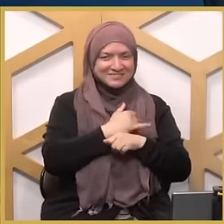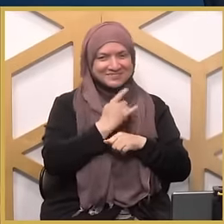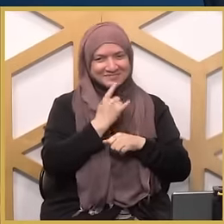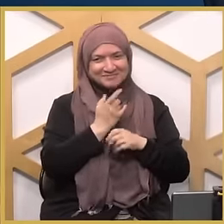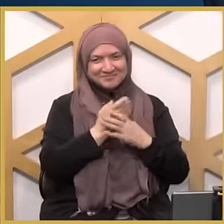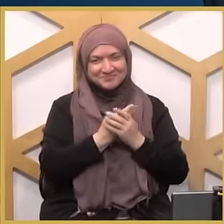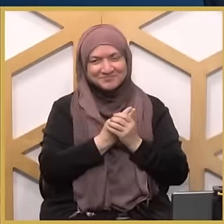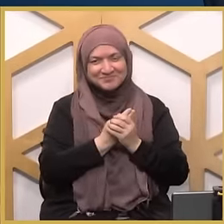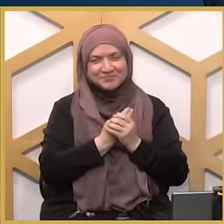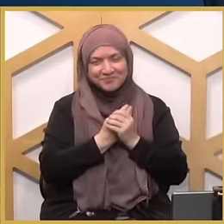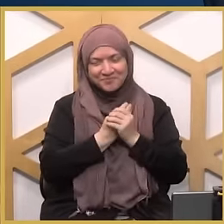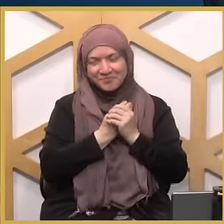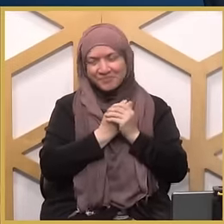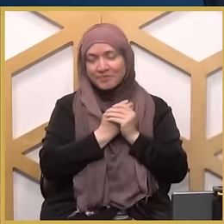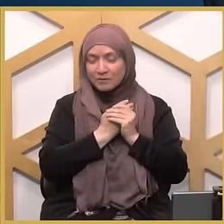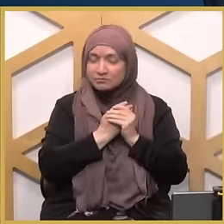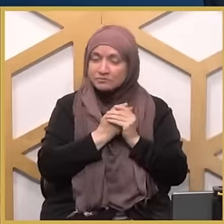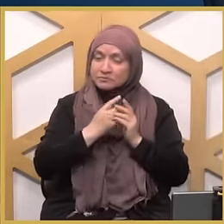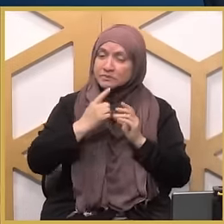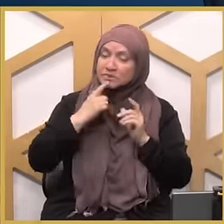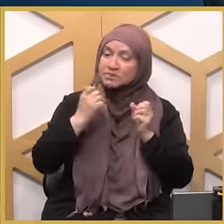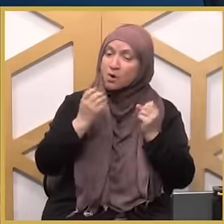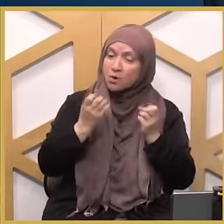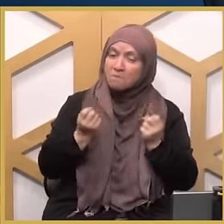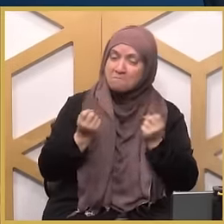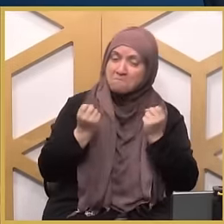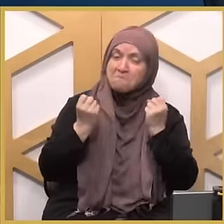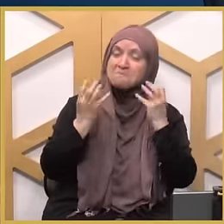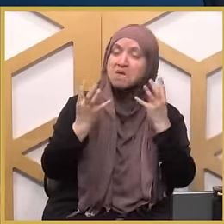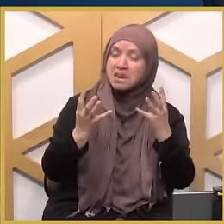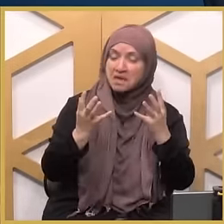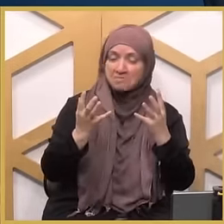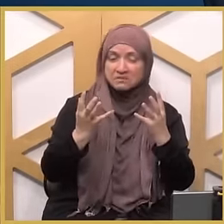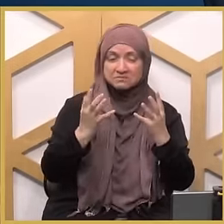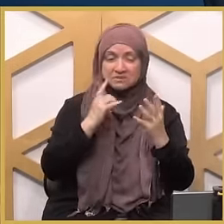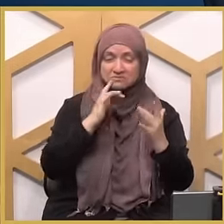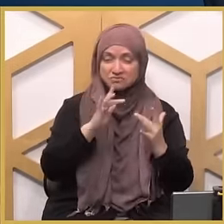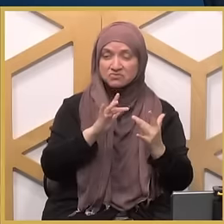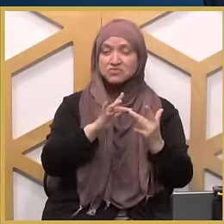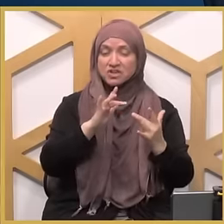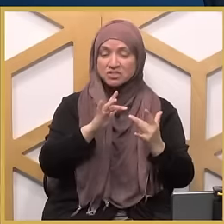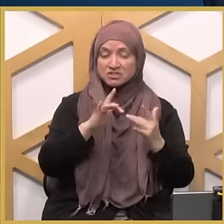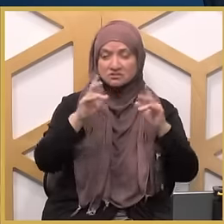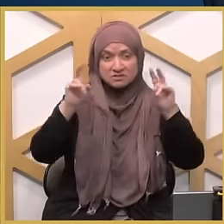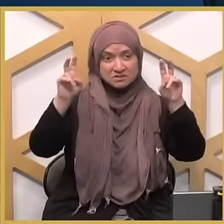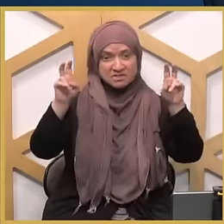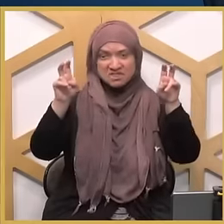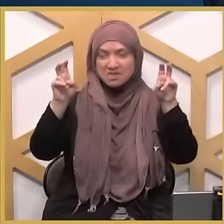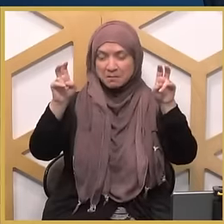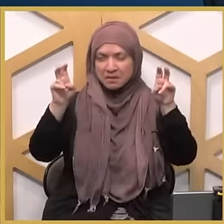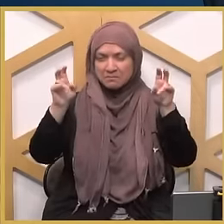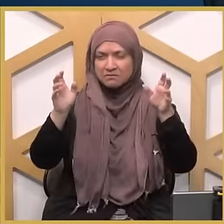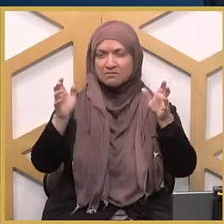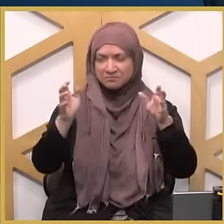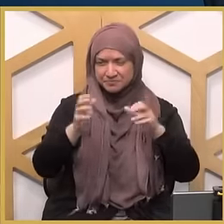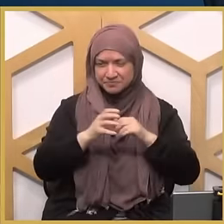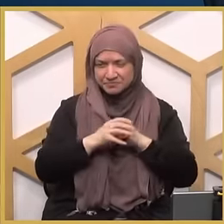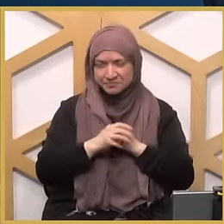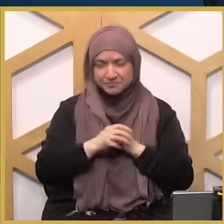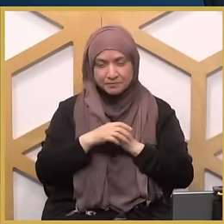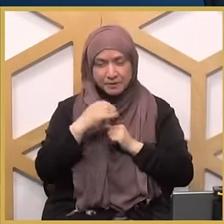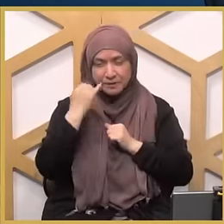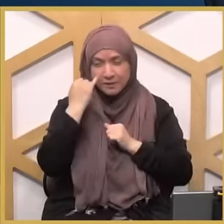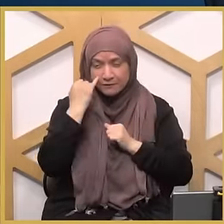subject. Knowing that, you know, if this is the case, I mean, somebody's saying, look, I mean, if I'm out of that